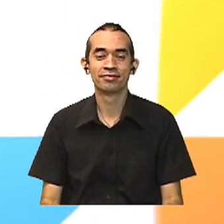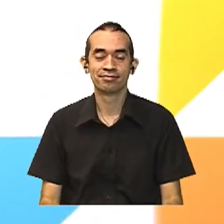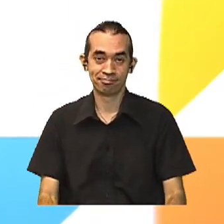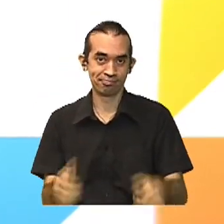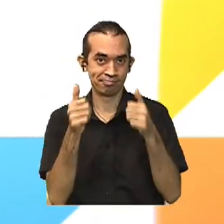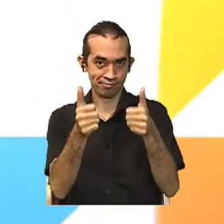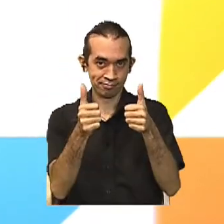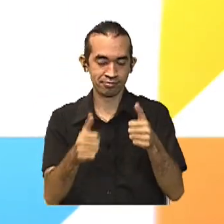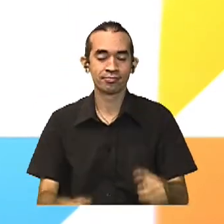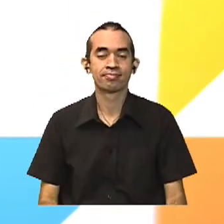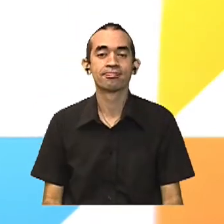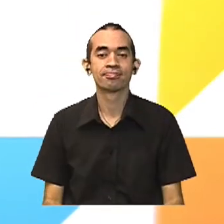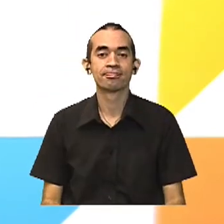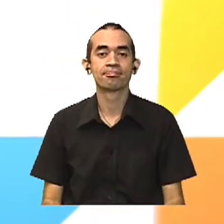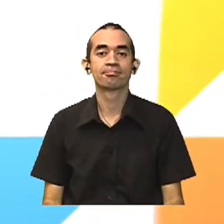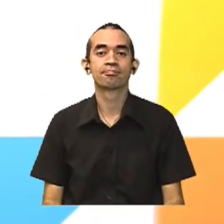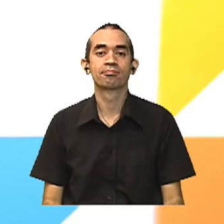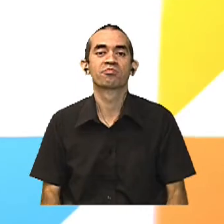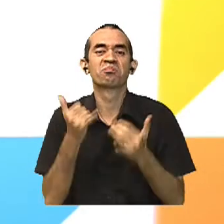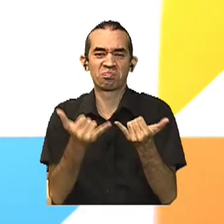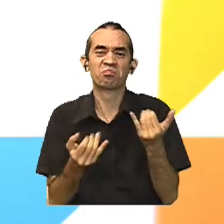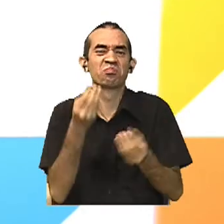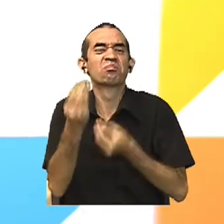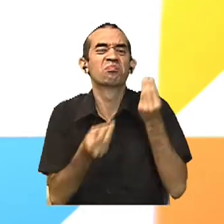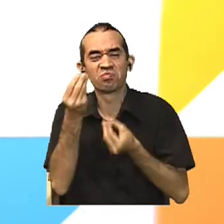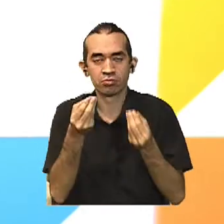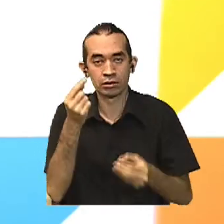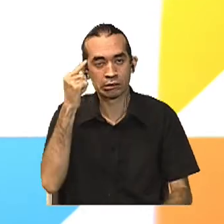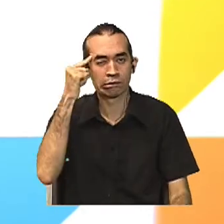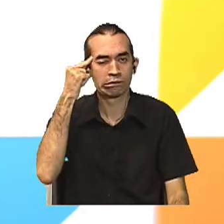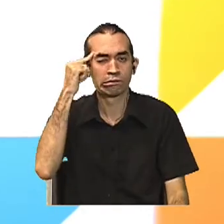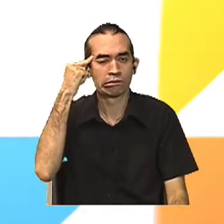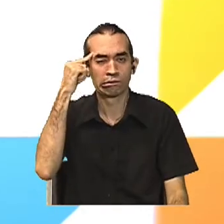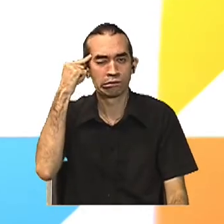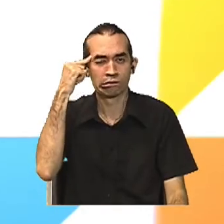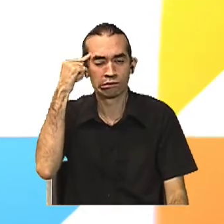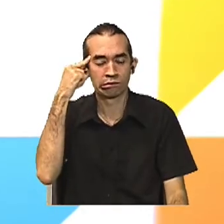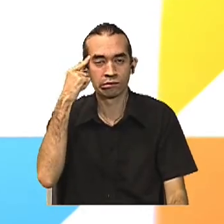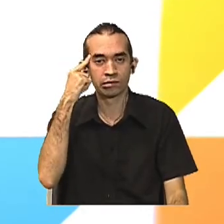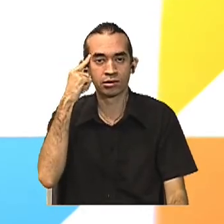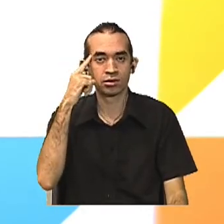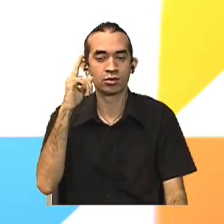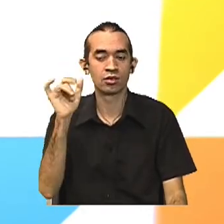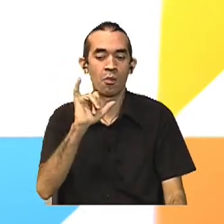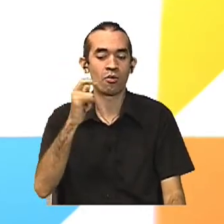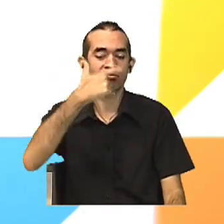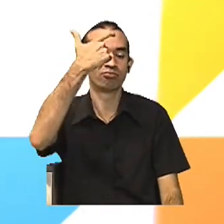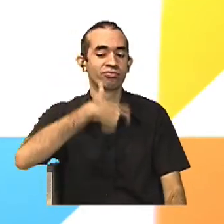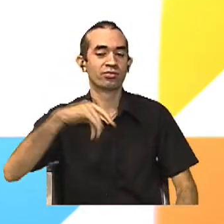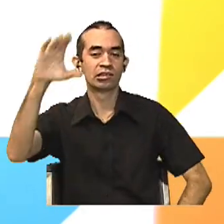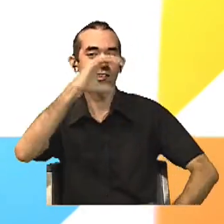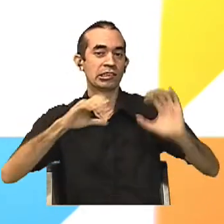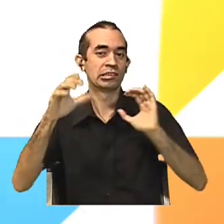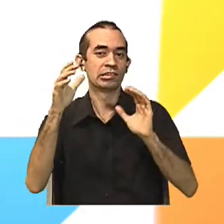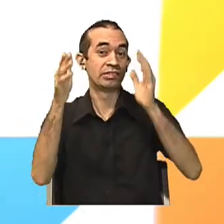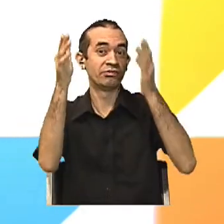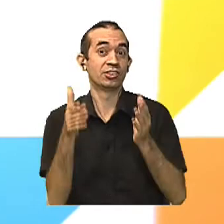Okay, now we are going to think as a scientist. So let me put